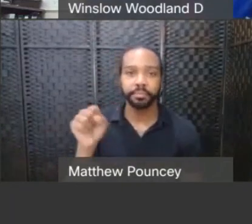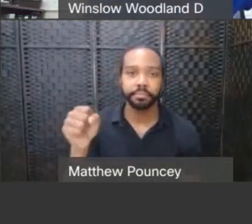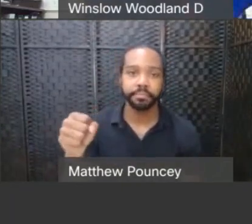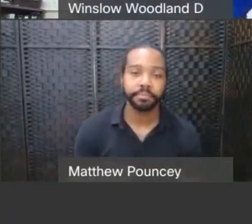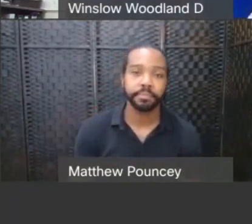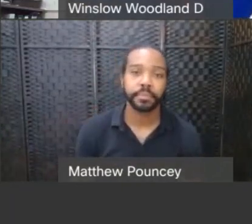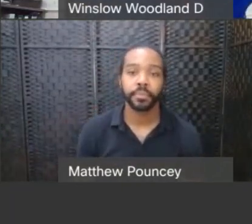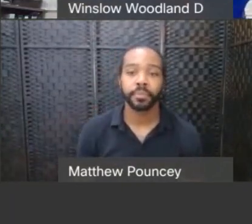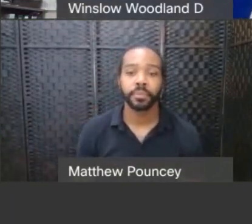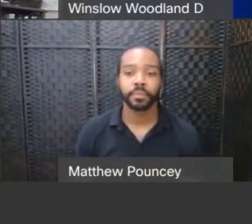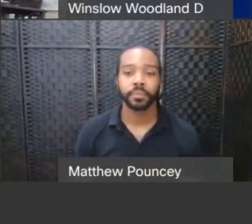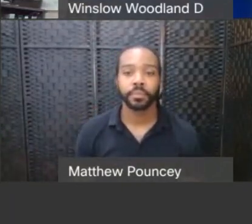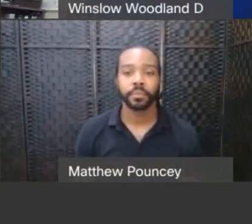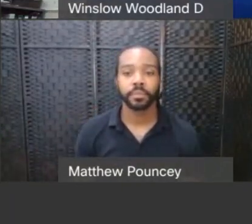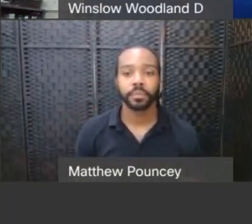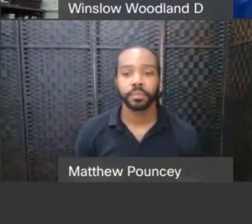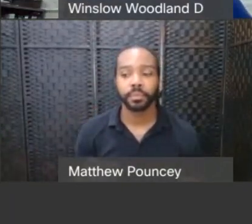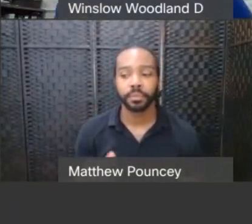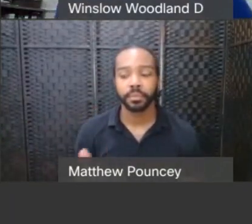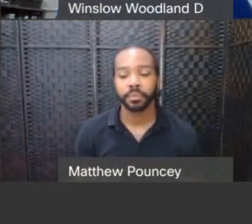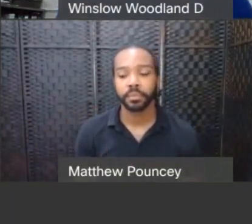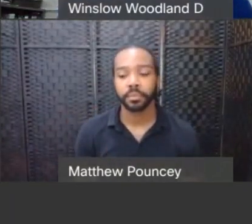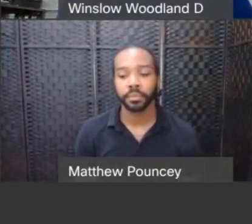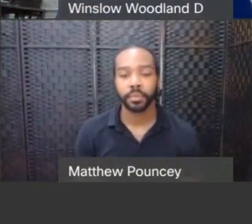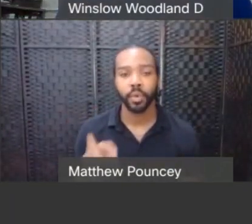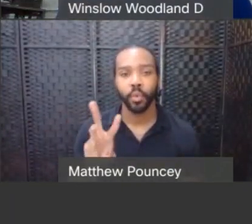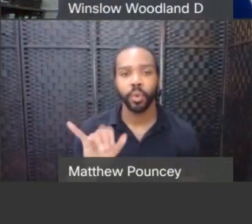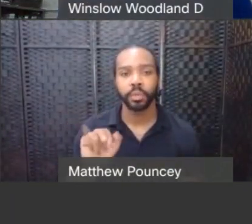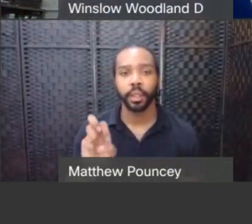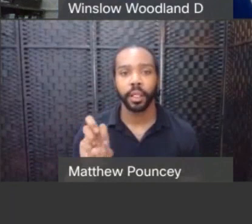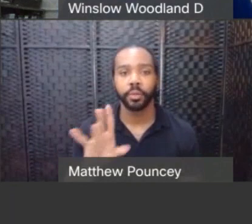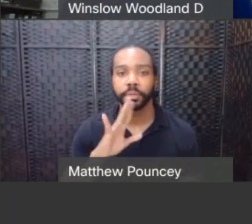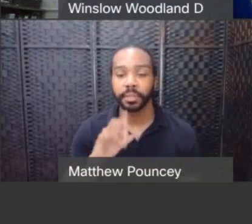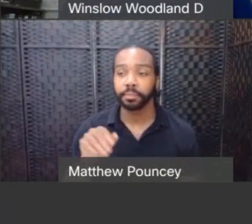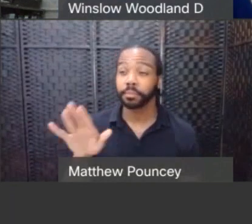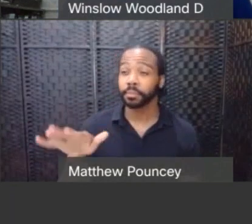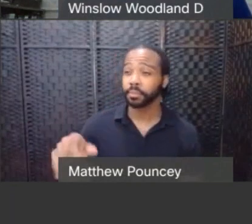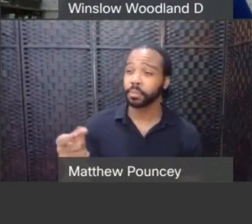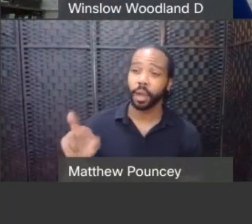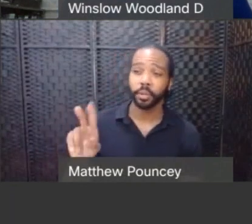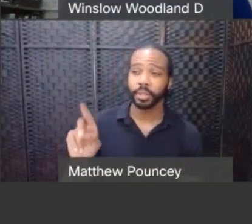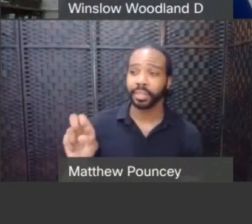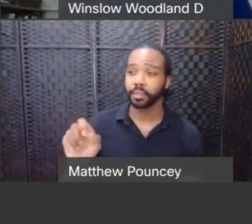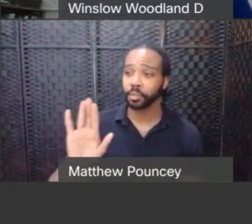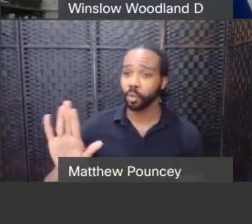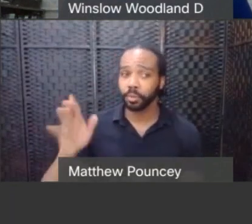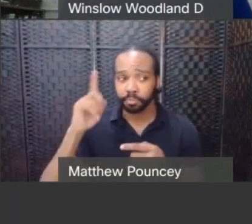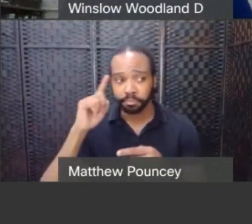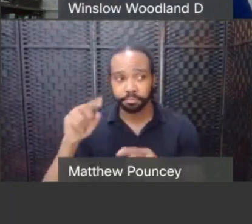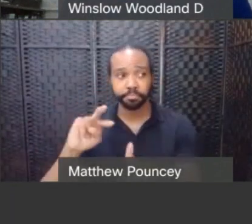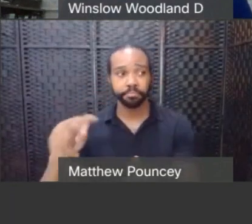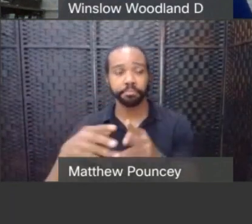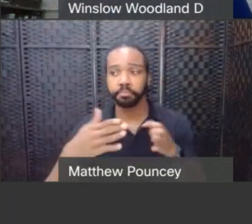Now, Dr. Denson, from a public health perspective, what would you say the public should